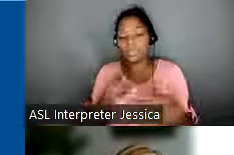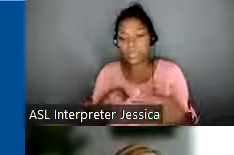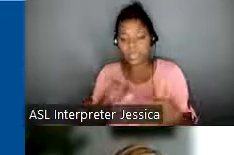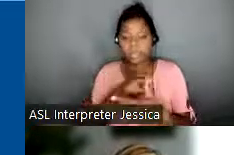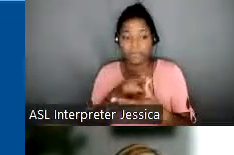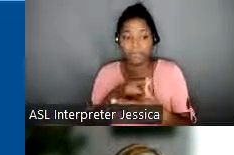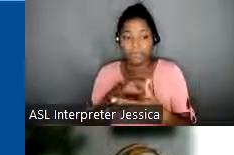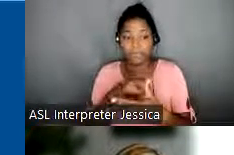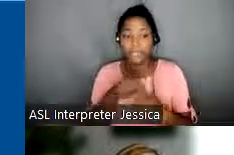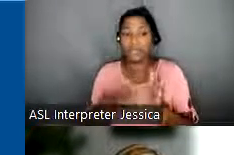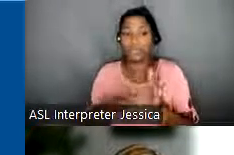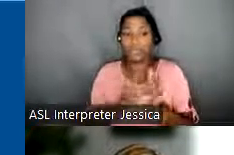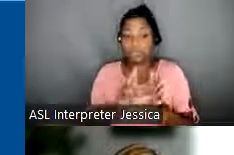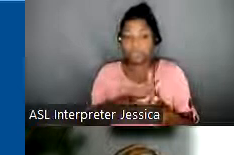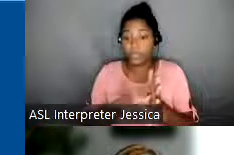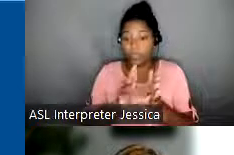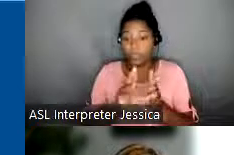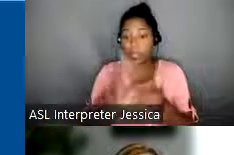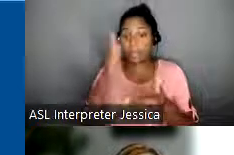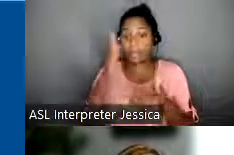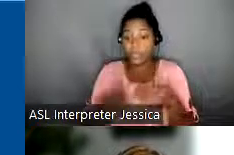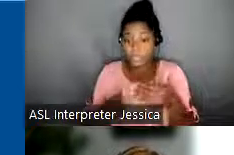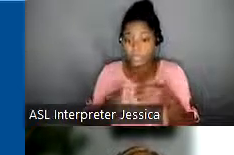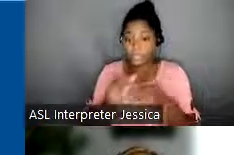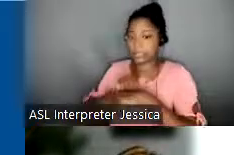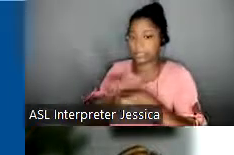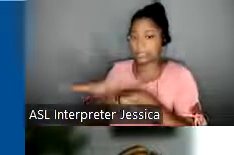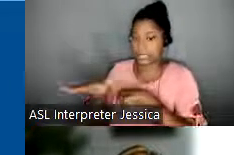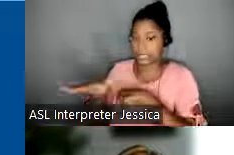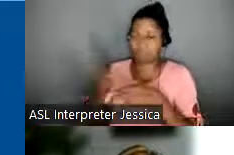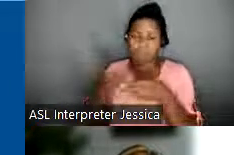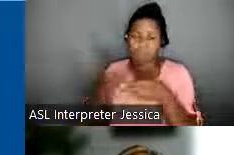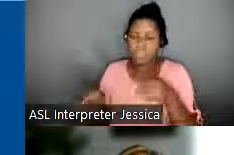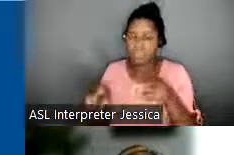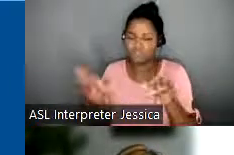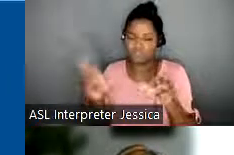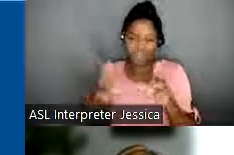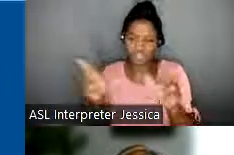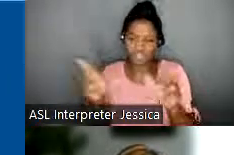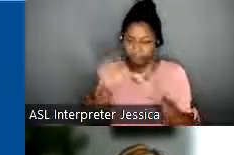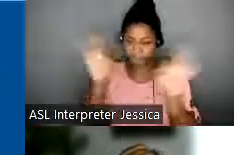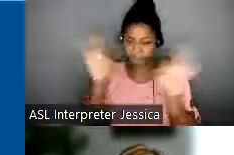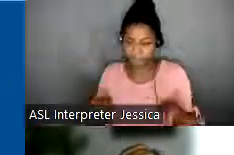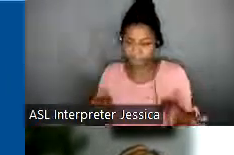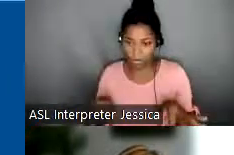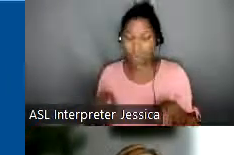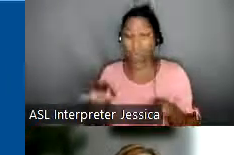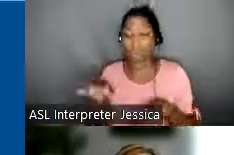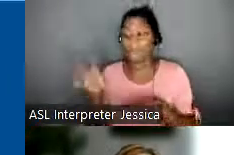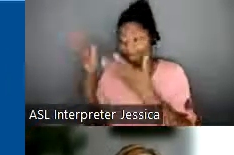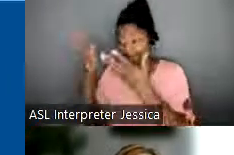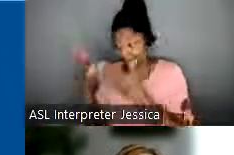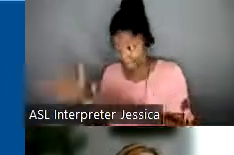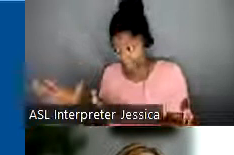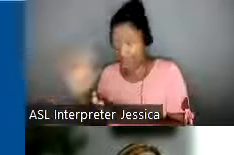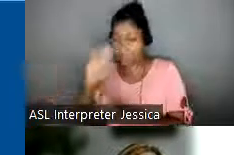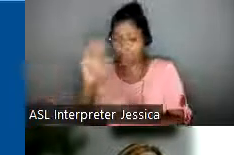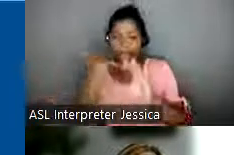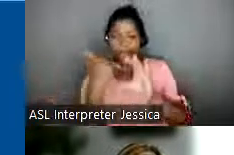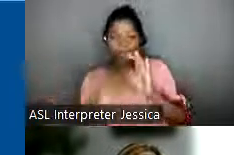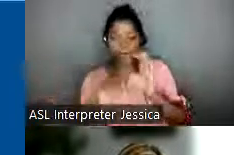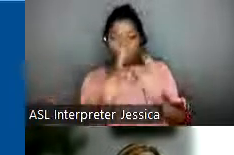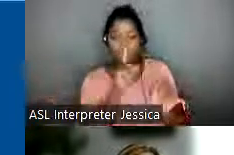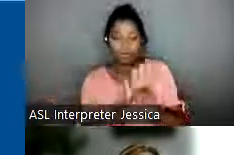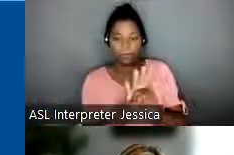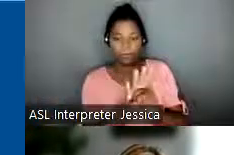first you review and complete and submit the brief registration form. You'll receive an email that confirms receipt of that